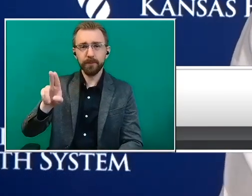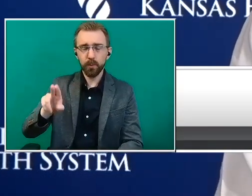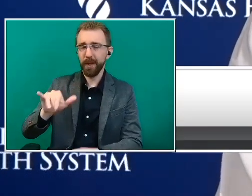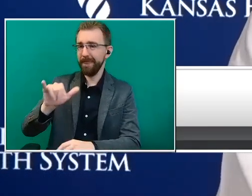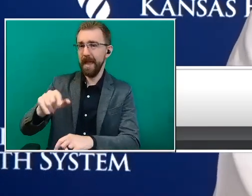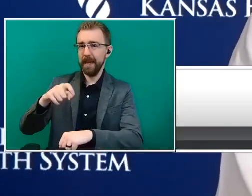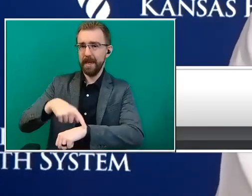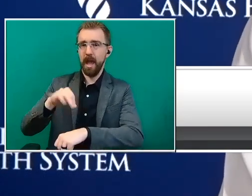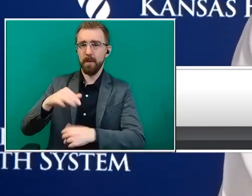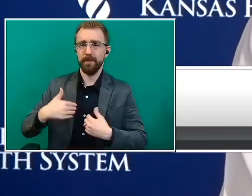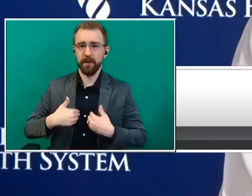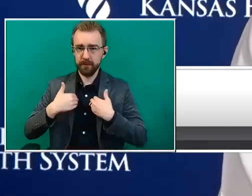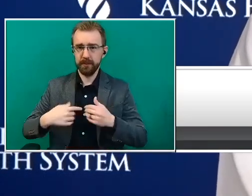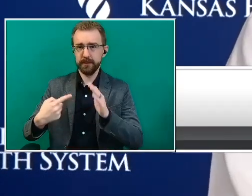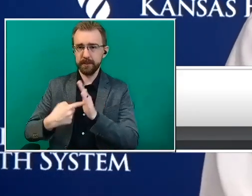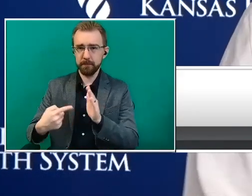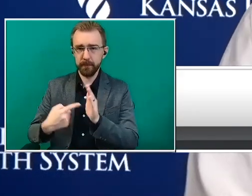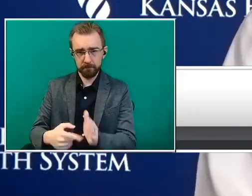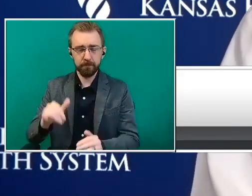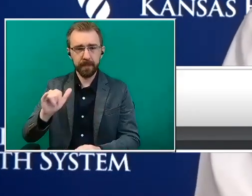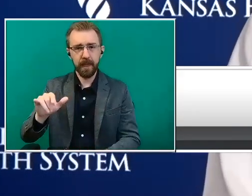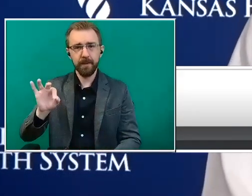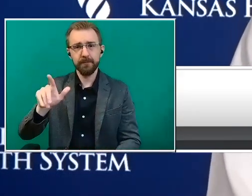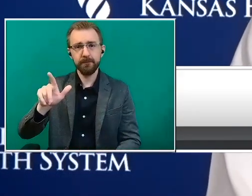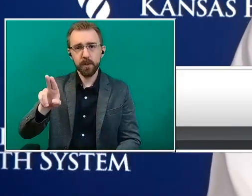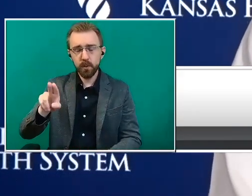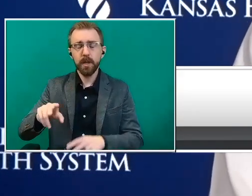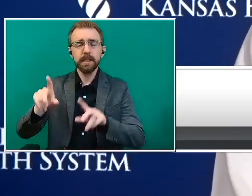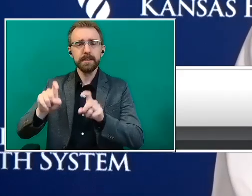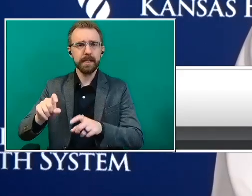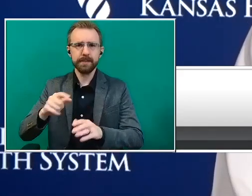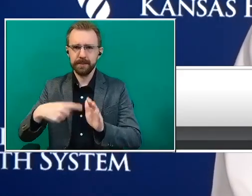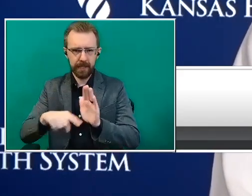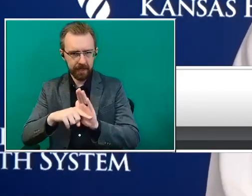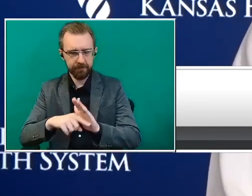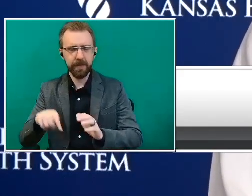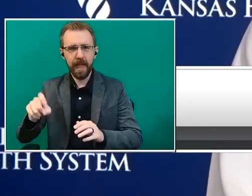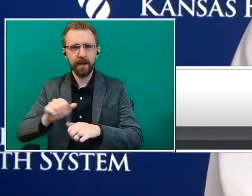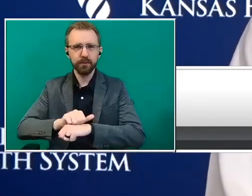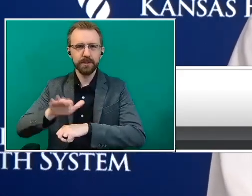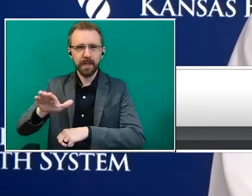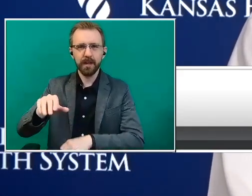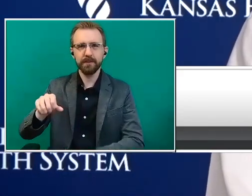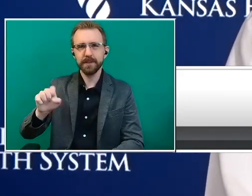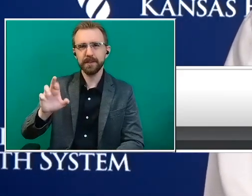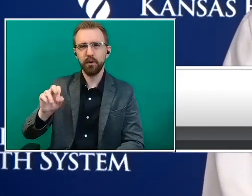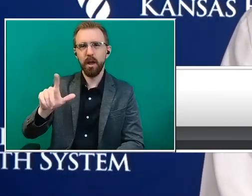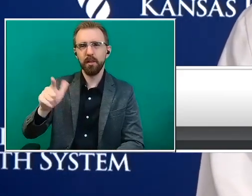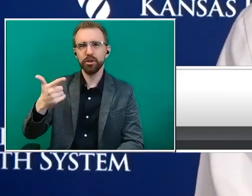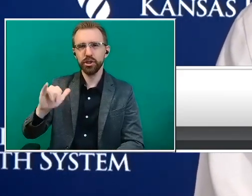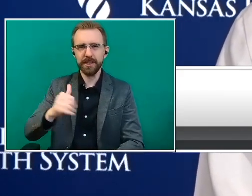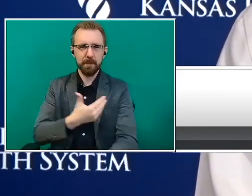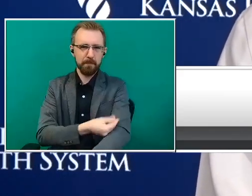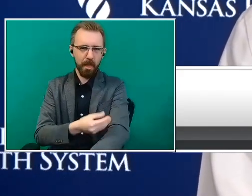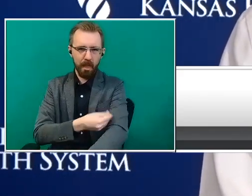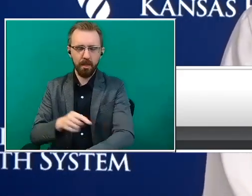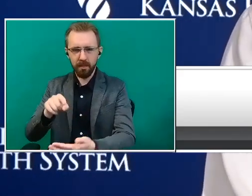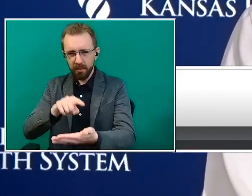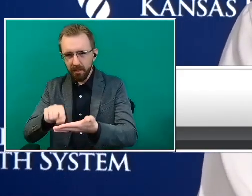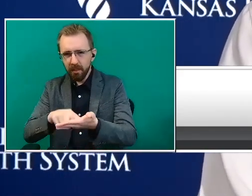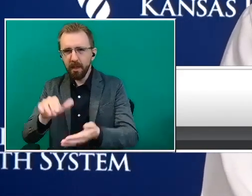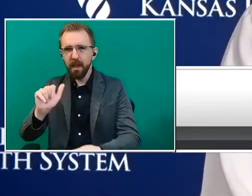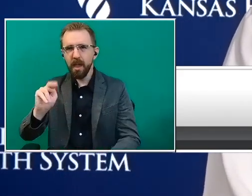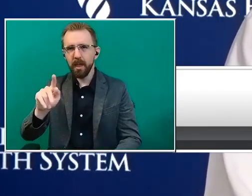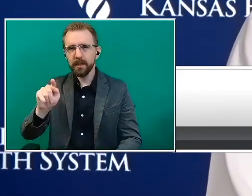symptoms. That influenza testing was negative. They then had to send off serologies or blood to look for antibodies to